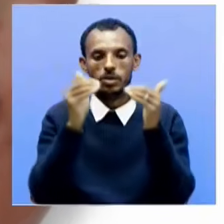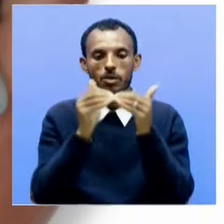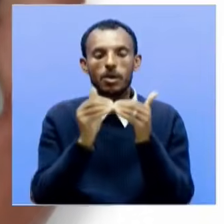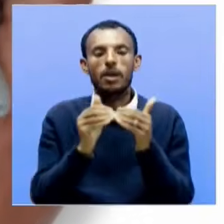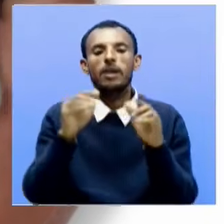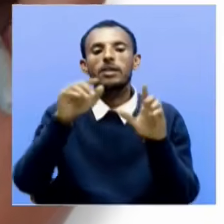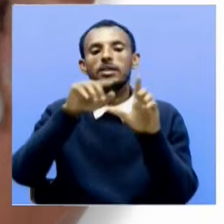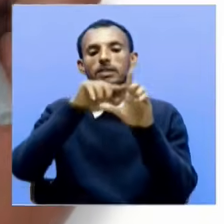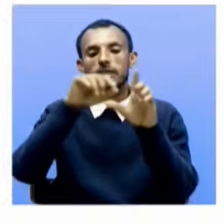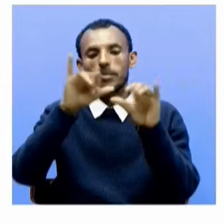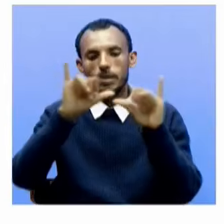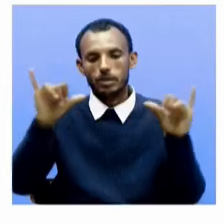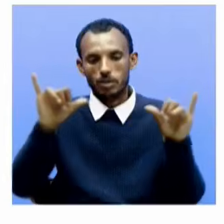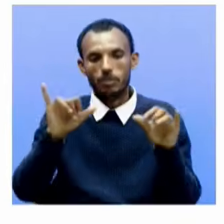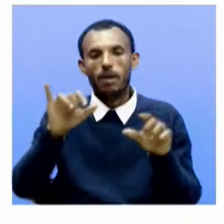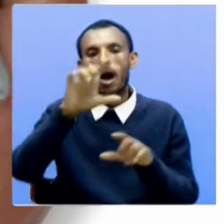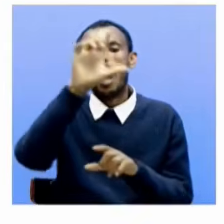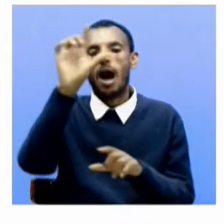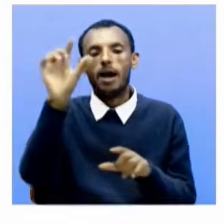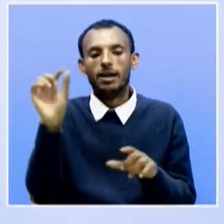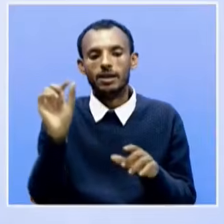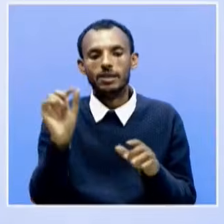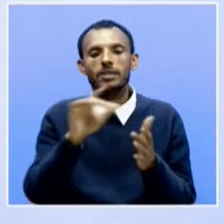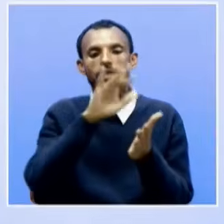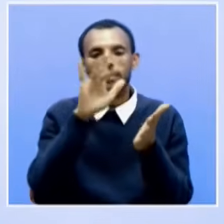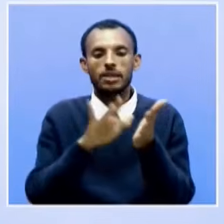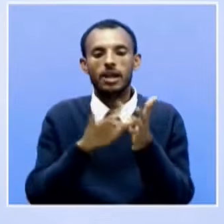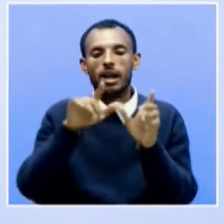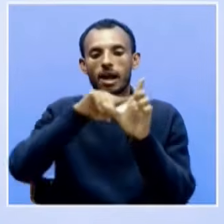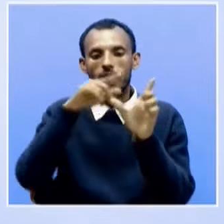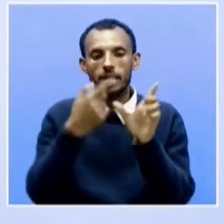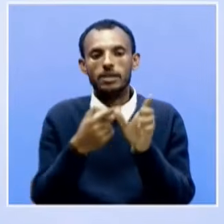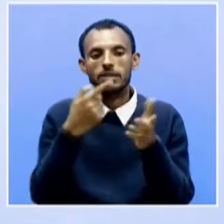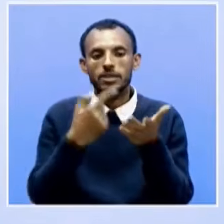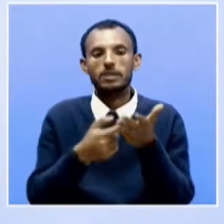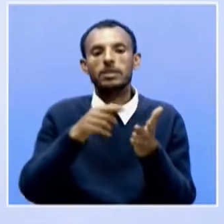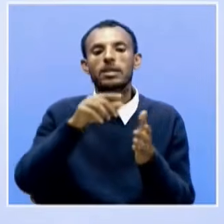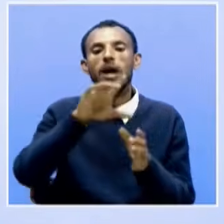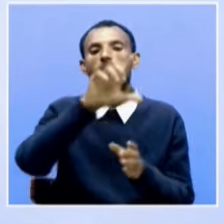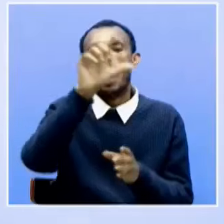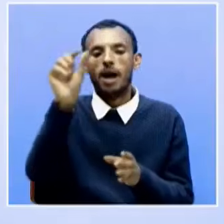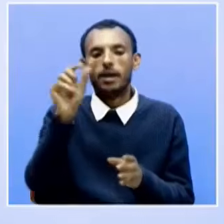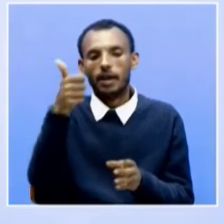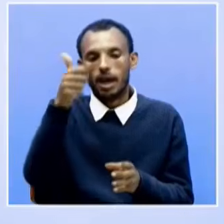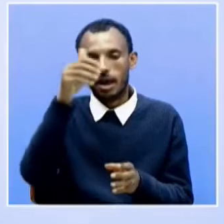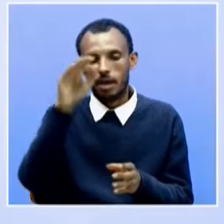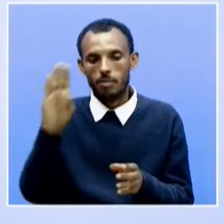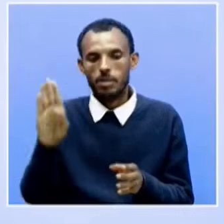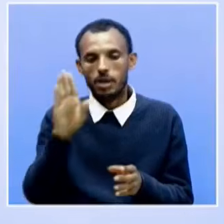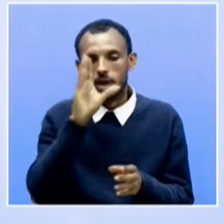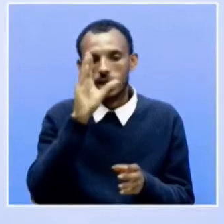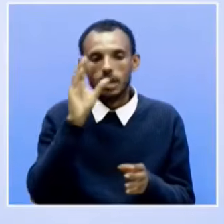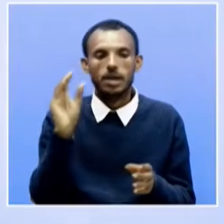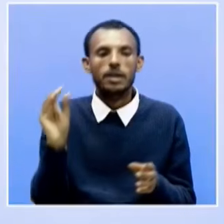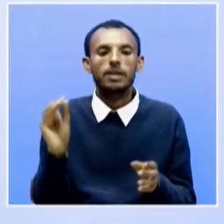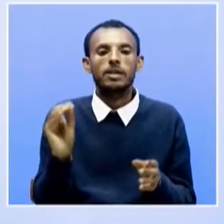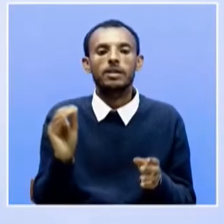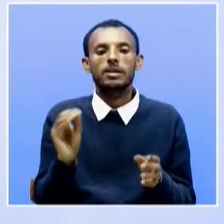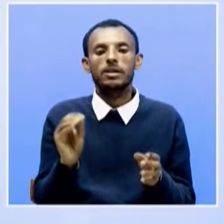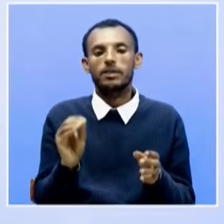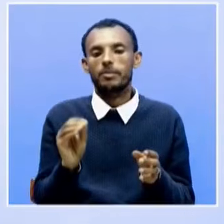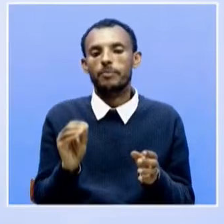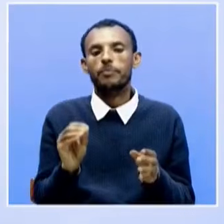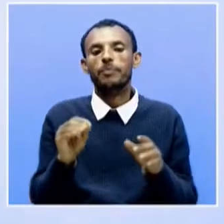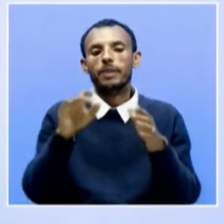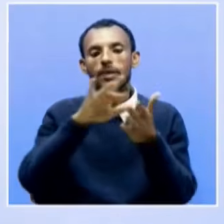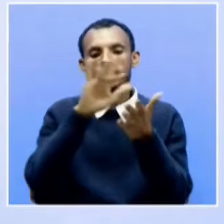the arc subtending the central angle, okay? This arc and the degree measure of this arc AB and